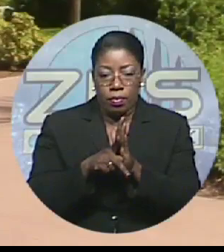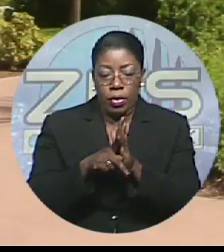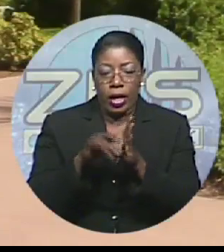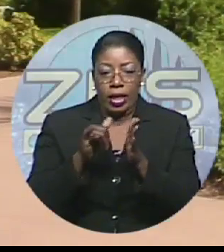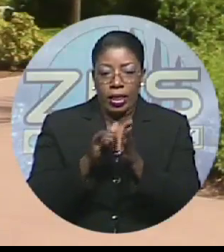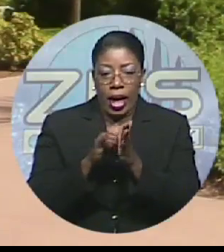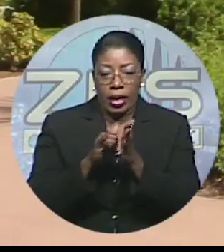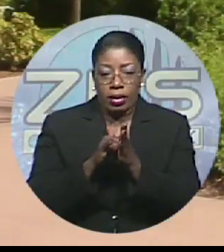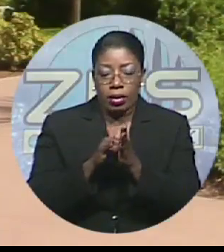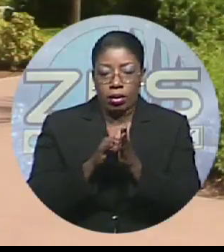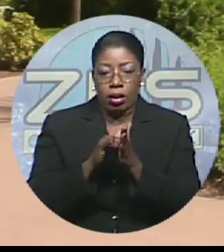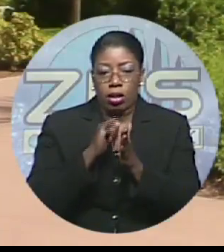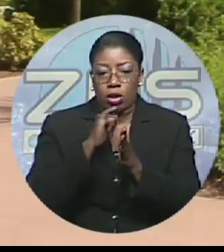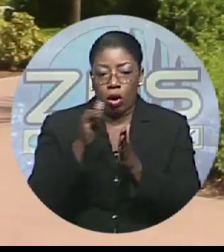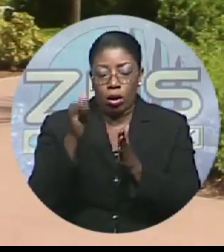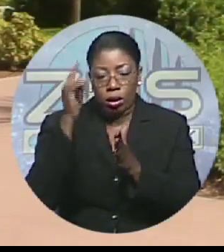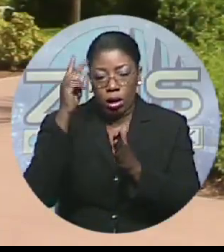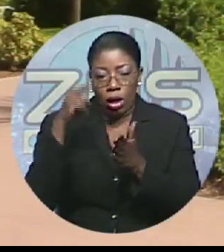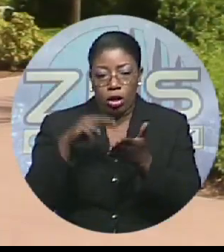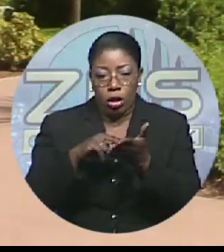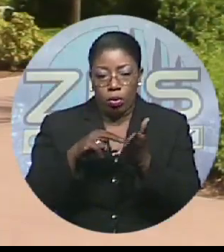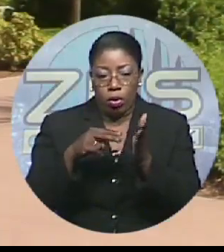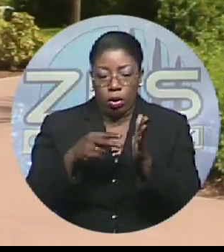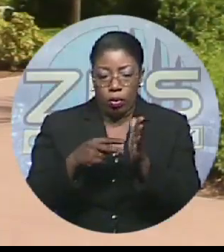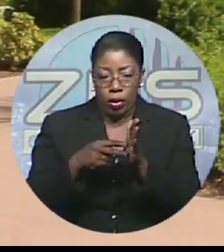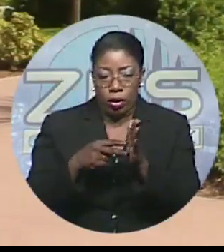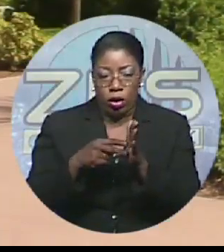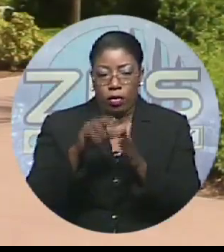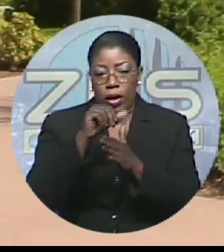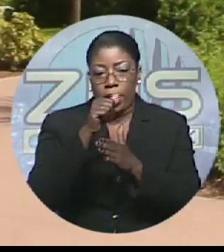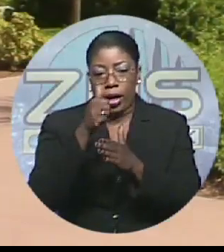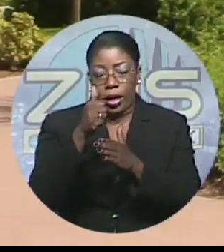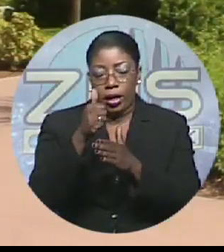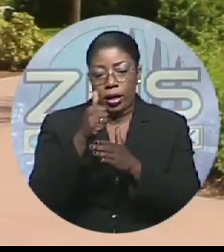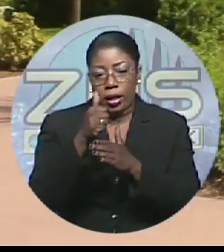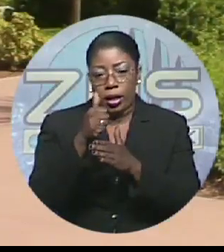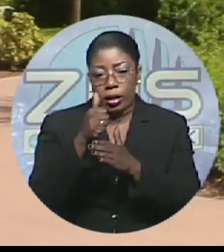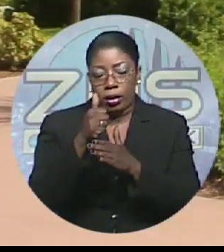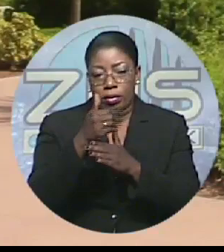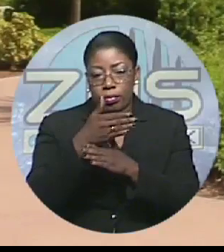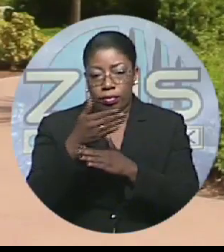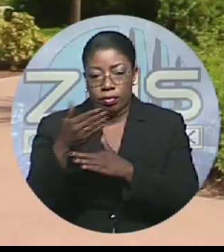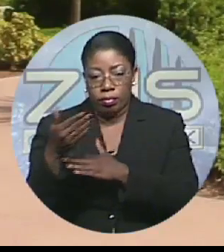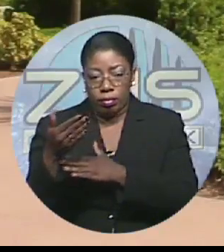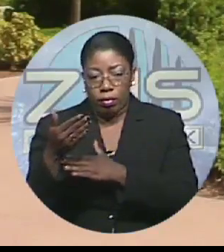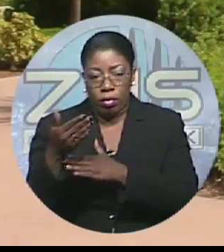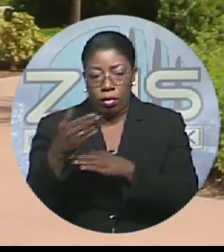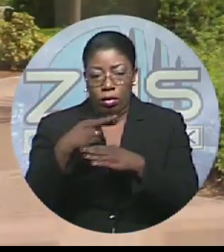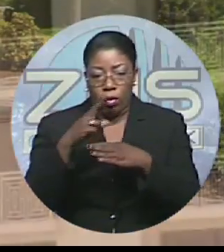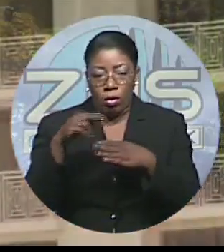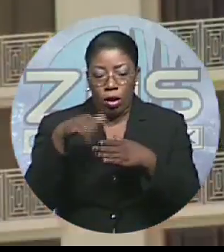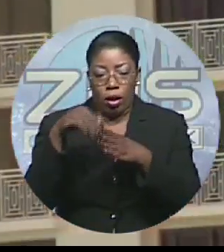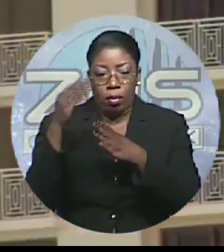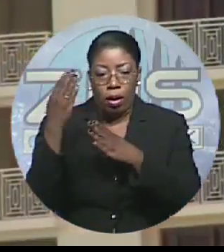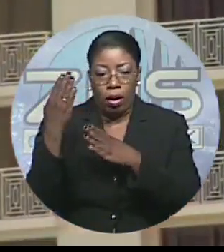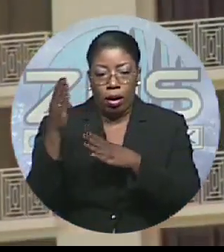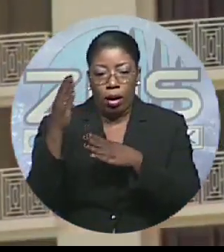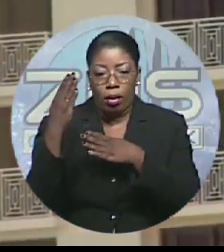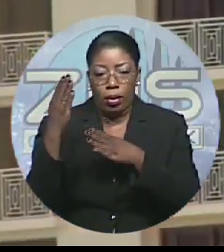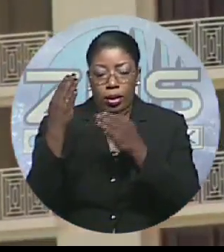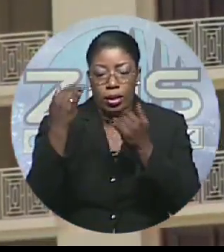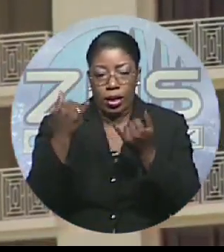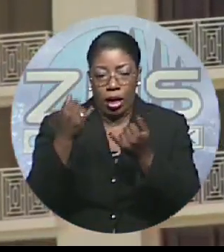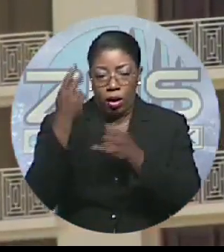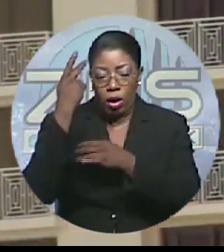is most certainly not the purpose nor the effect of any order that might be made for provisional winding up of anything in the Bahamas. Now, the